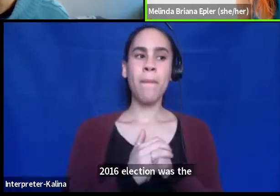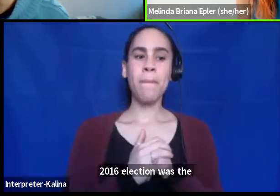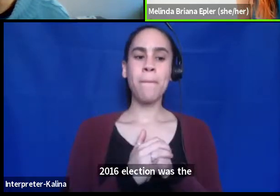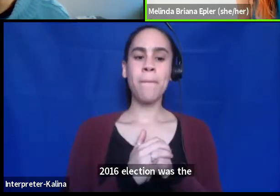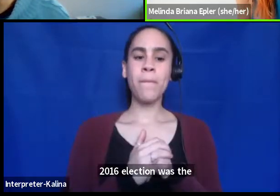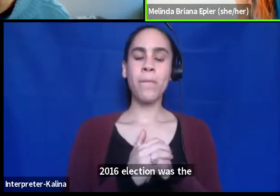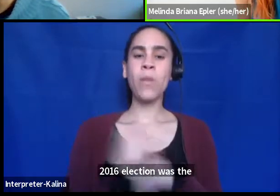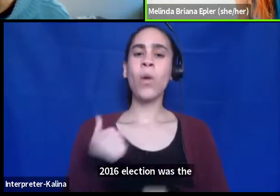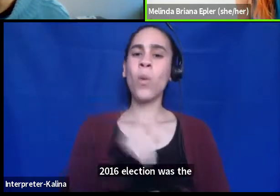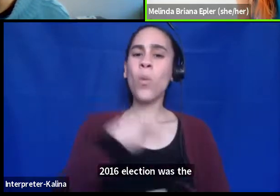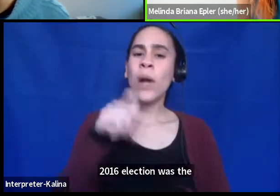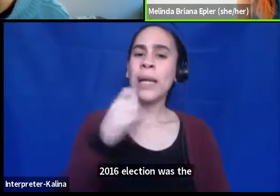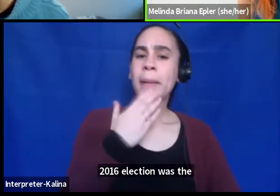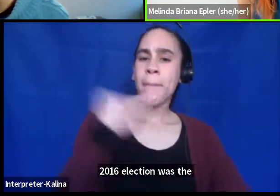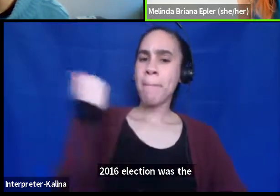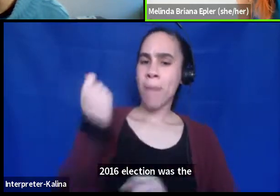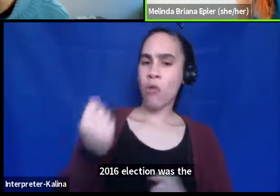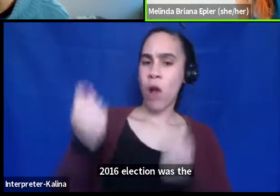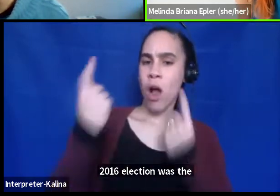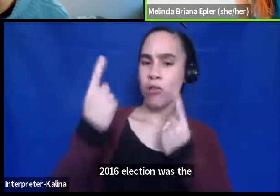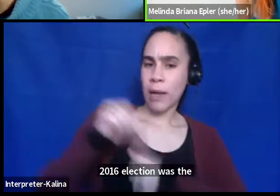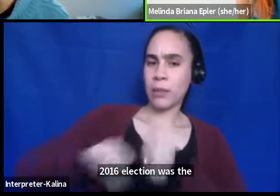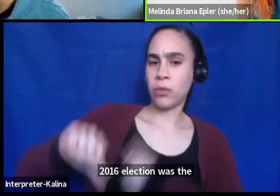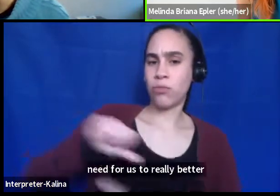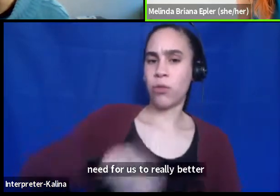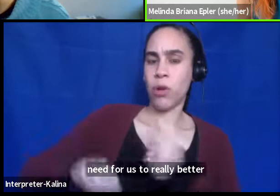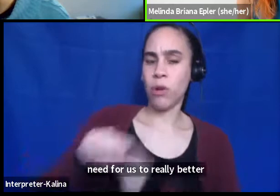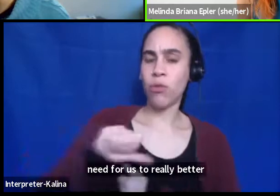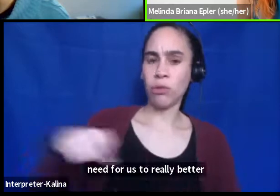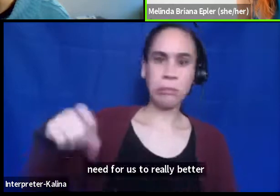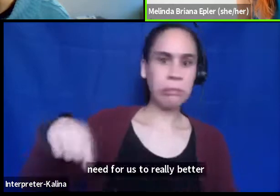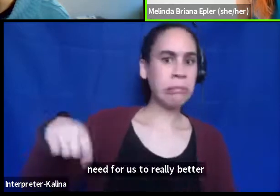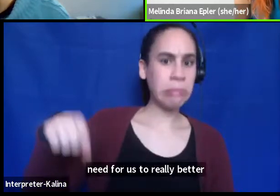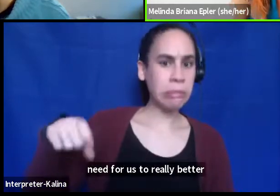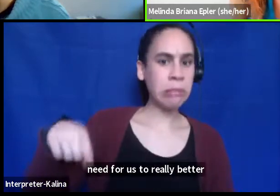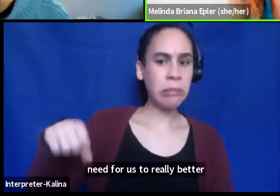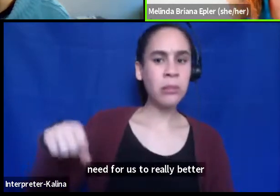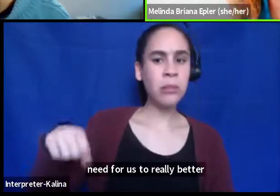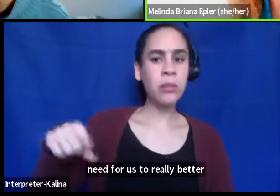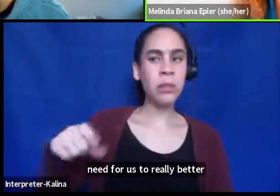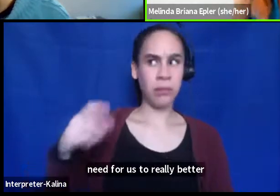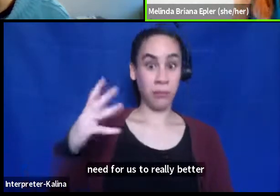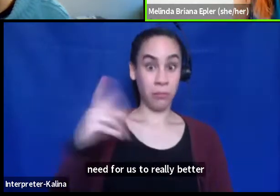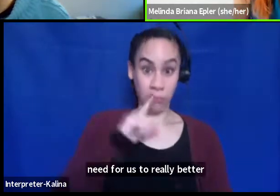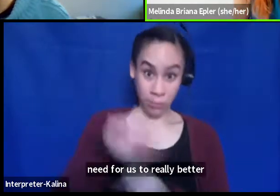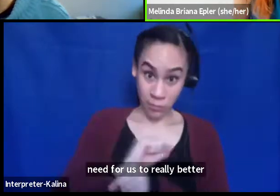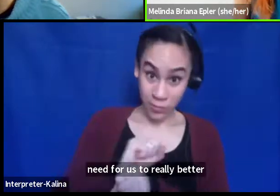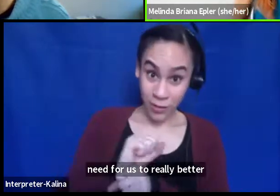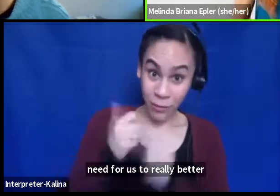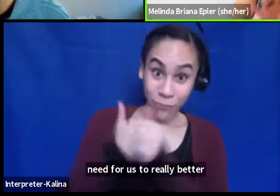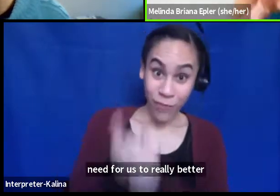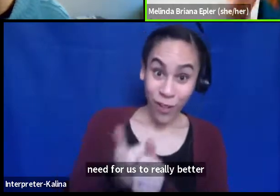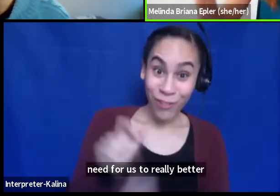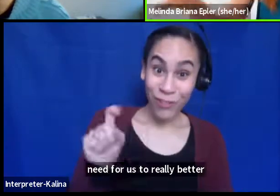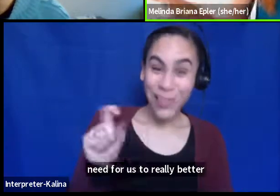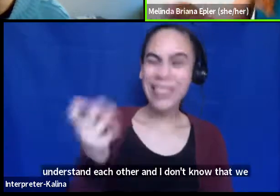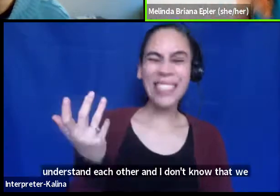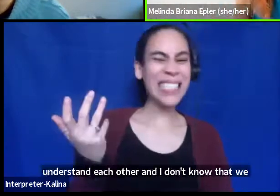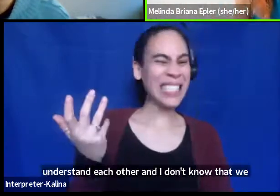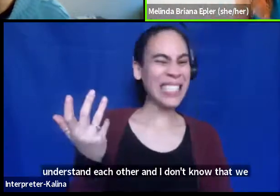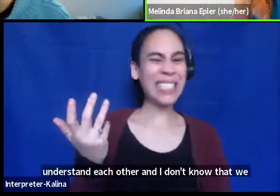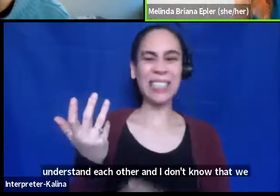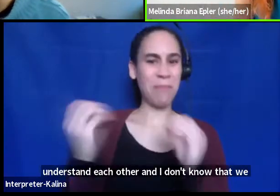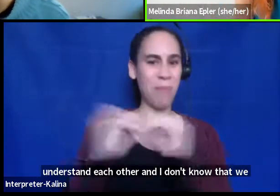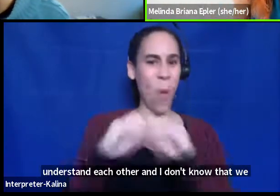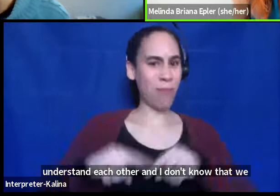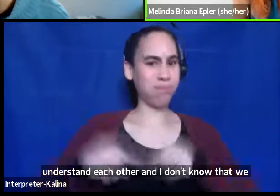better understand each other. And I think that, I don't know that we did that. I think we actually got more